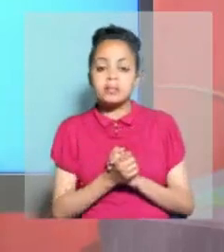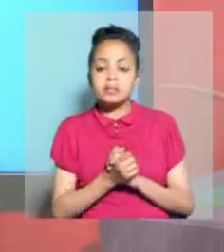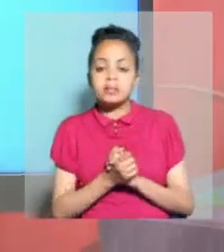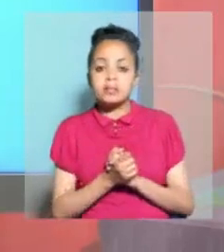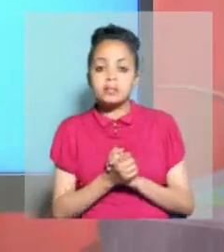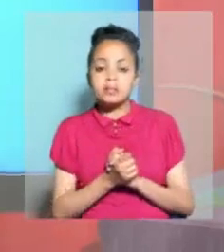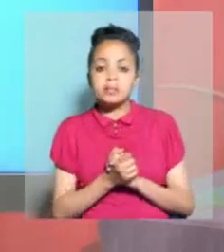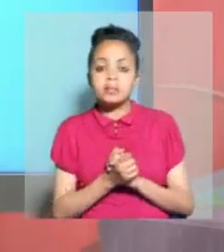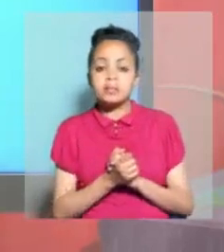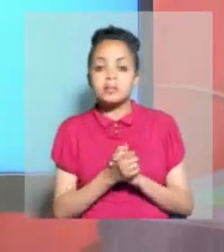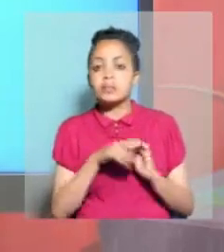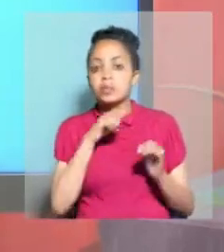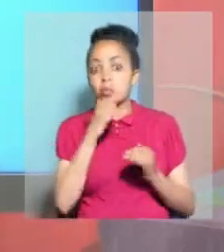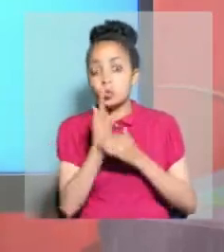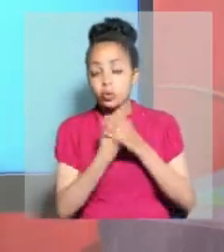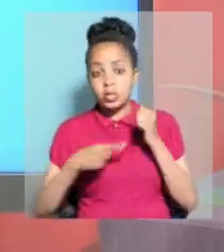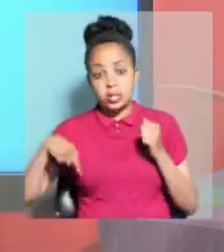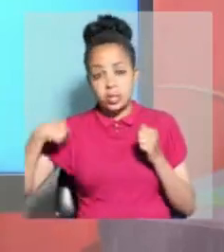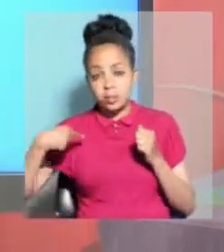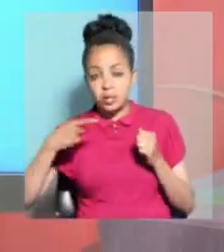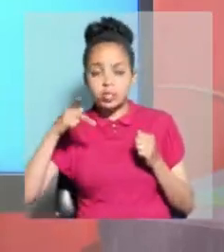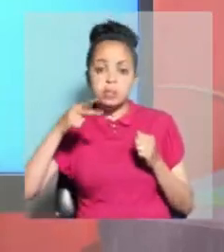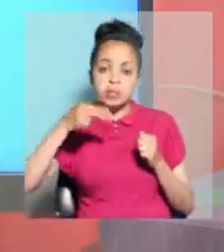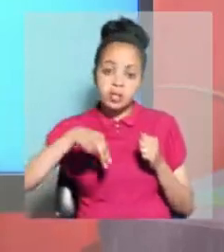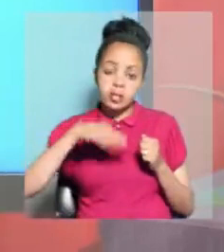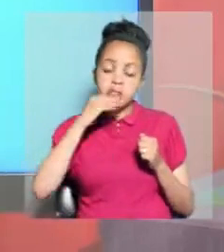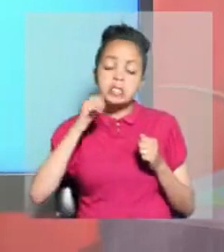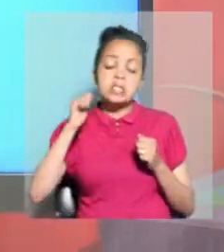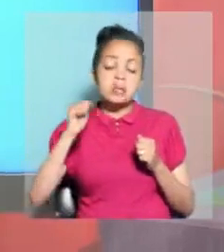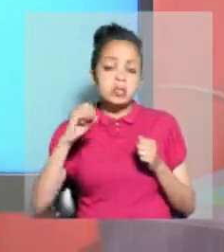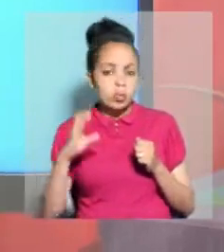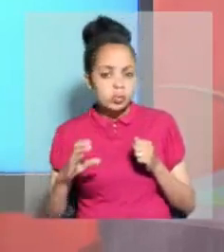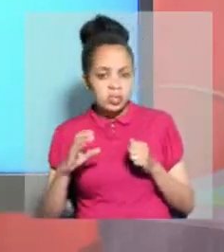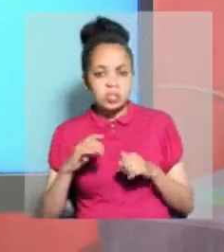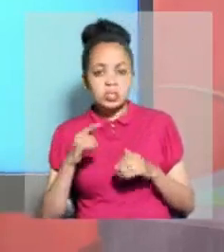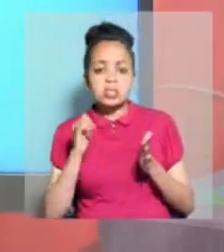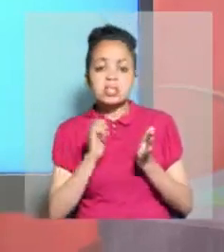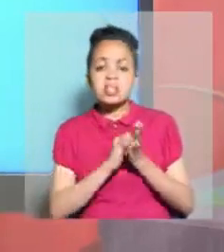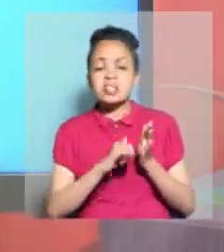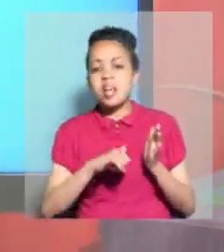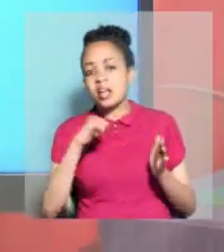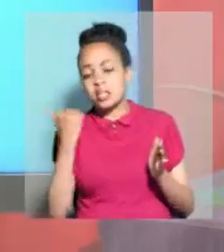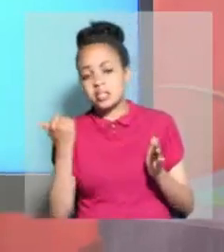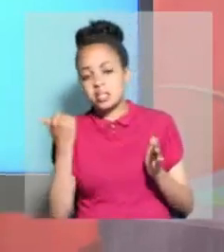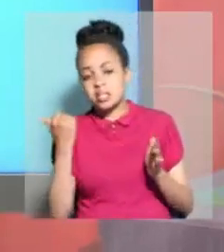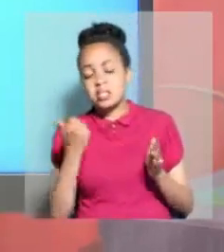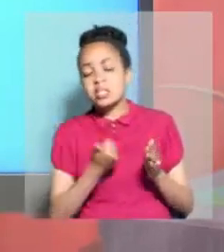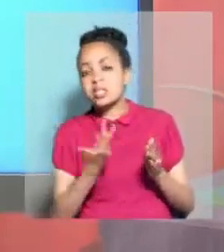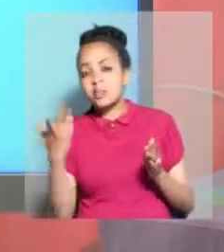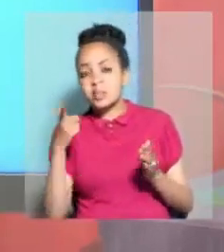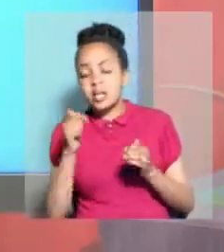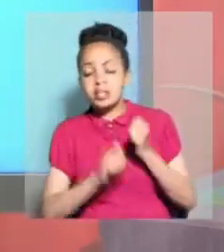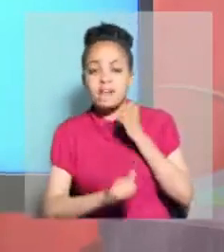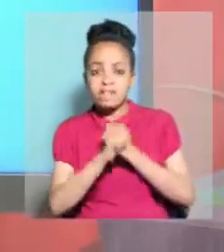Well, not only temperature, pH, and substrate concentration, there is another substance